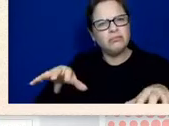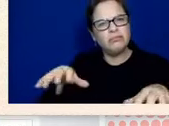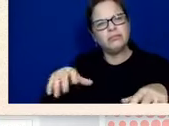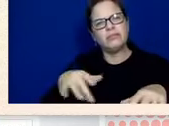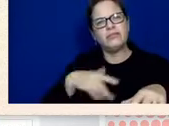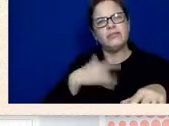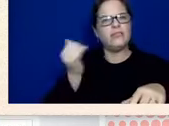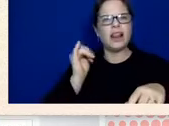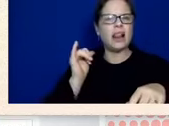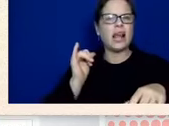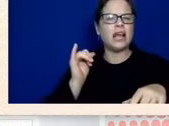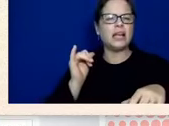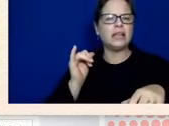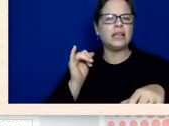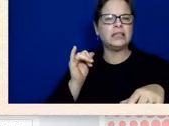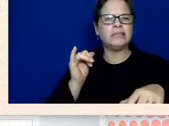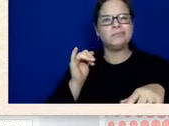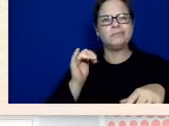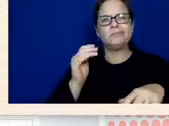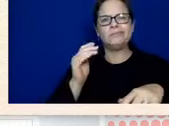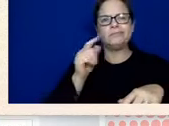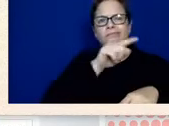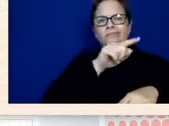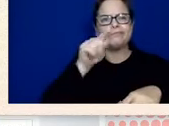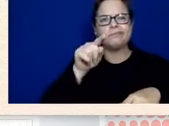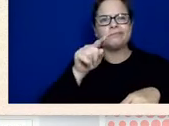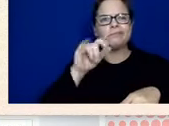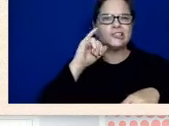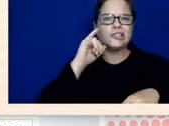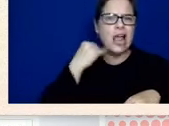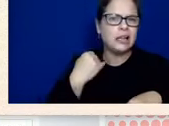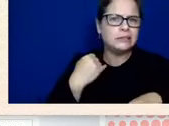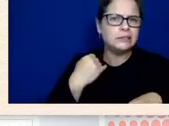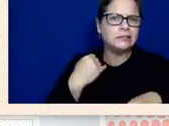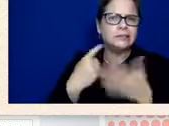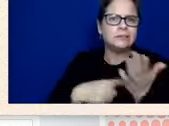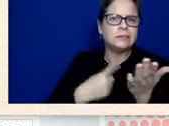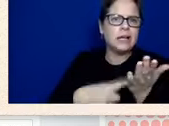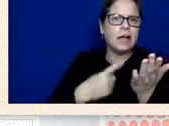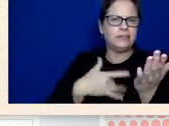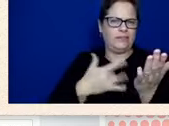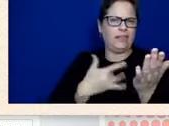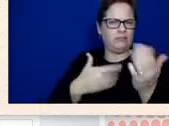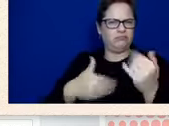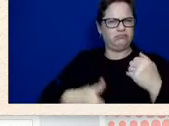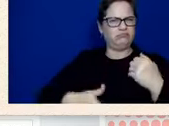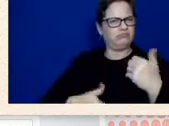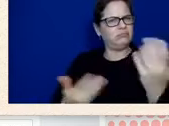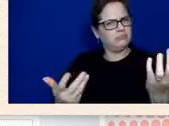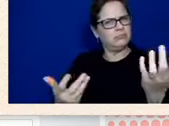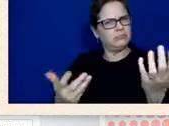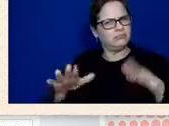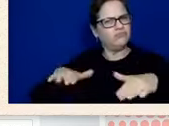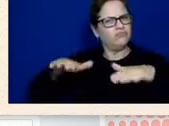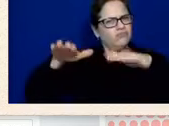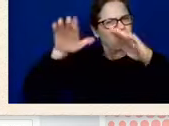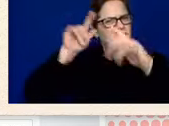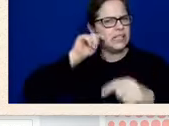I would say, towards like certain parts of jealousy. And that to me, it did